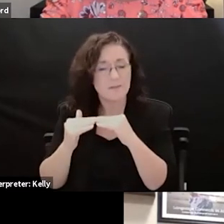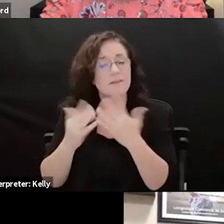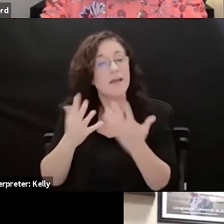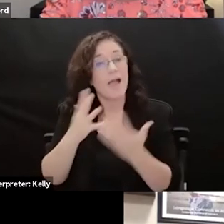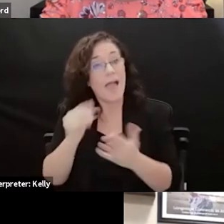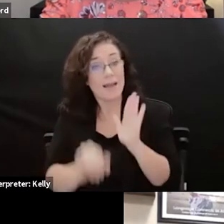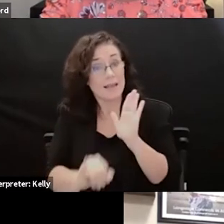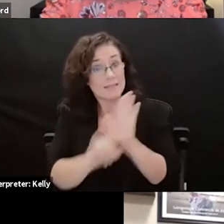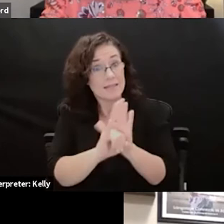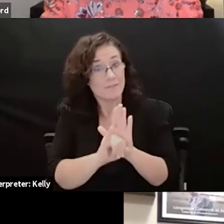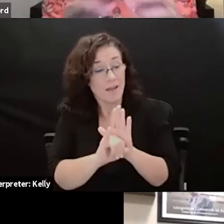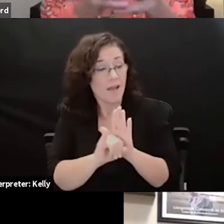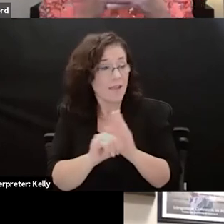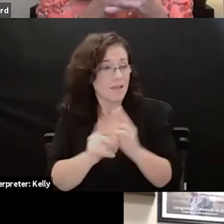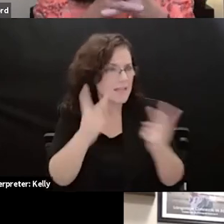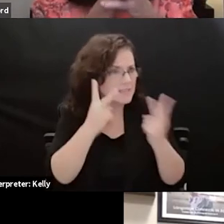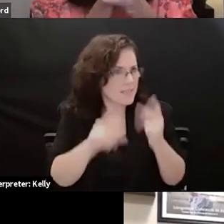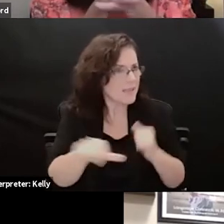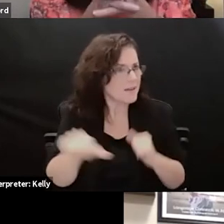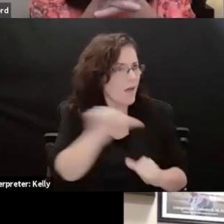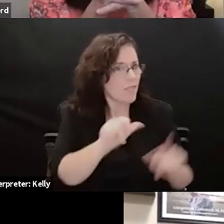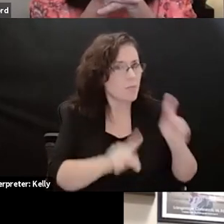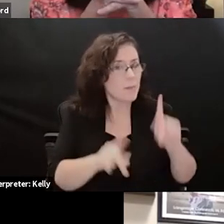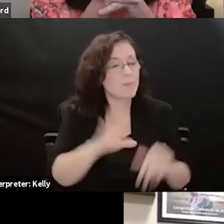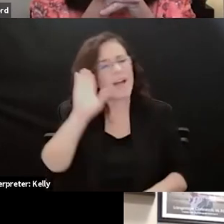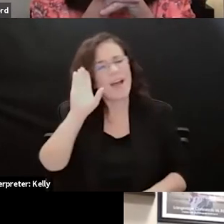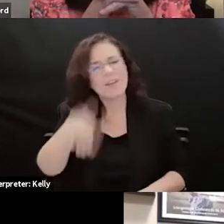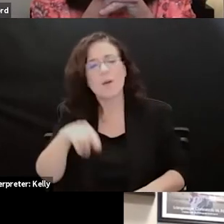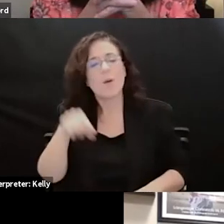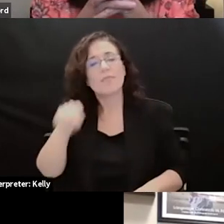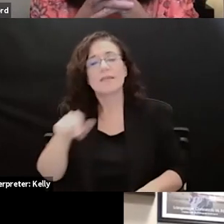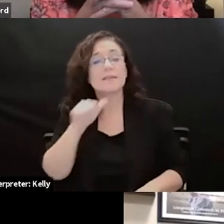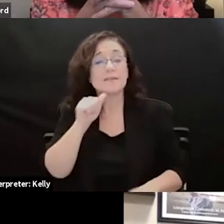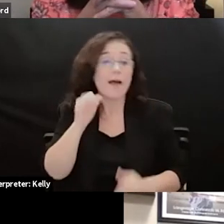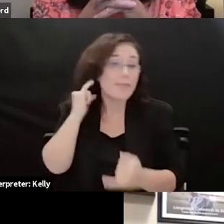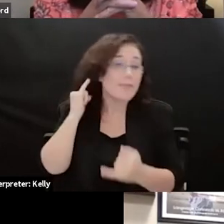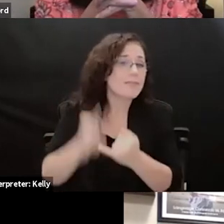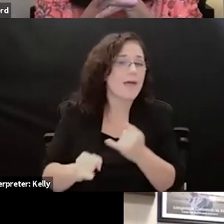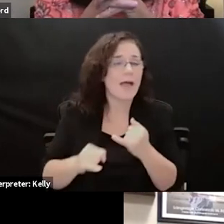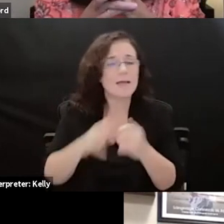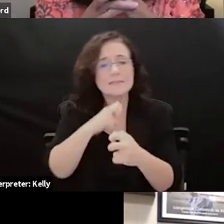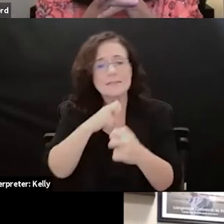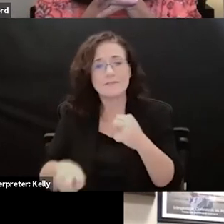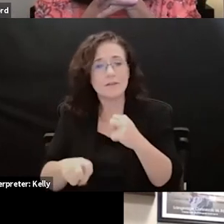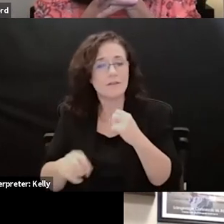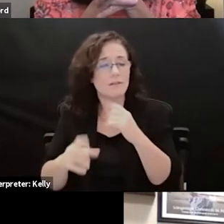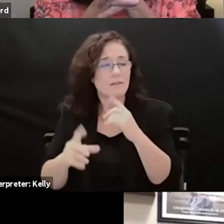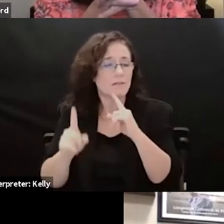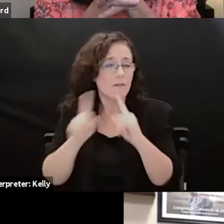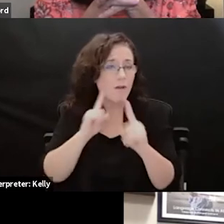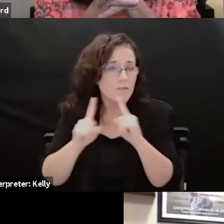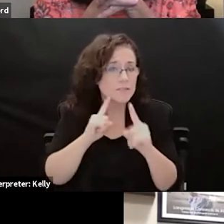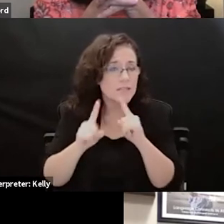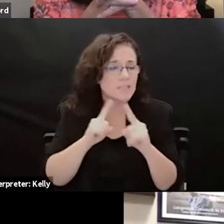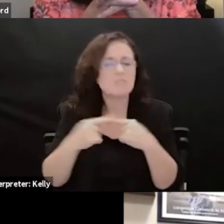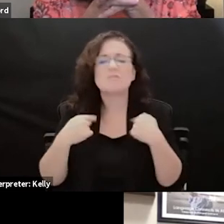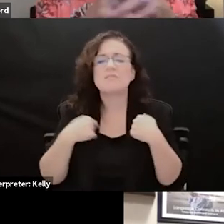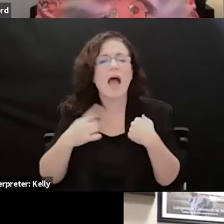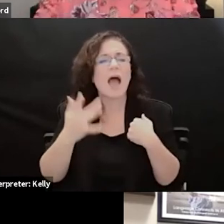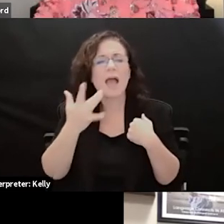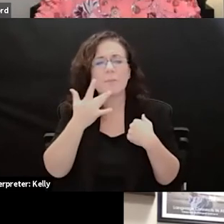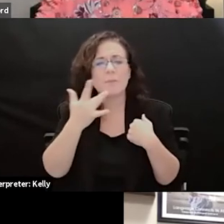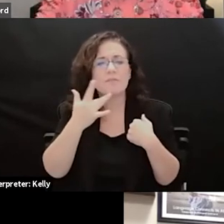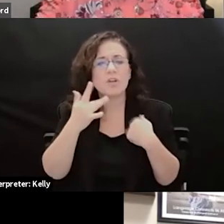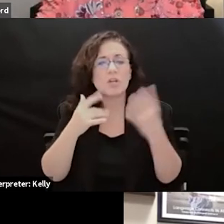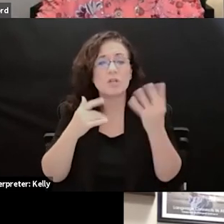they are and i know there are other difficult conversations and comments to hear but i would rather hear them out on the front as opposed to what